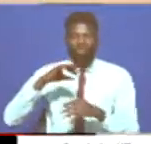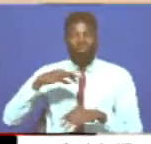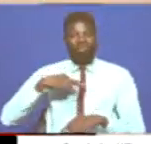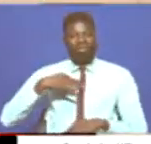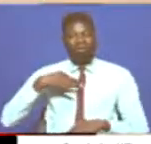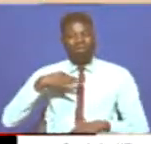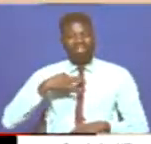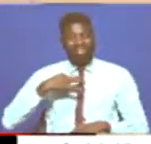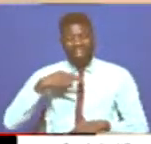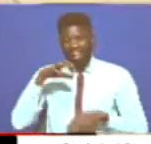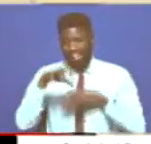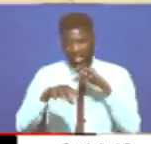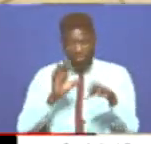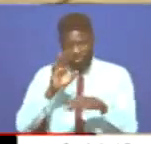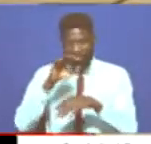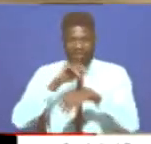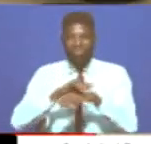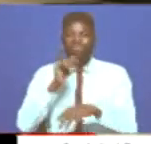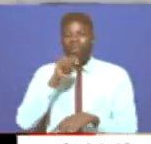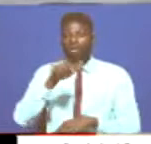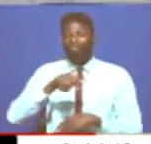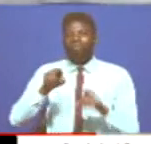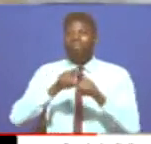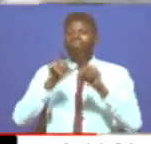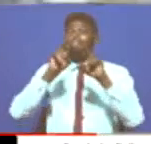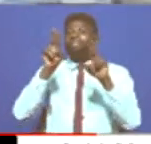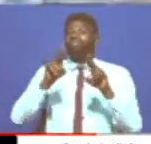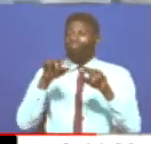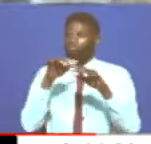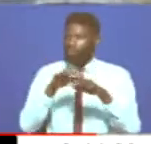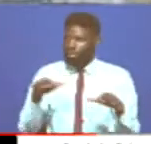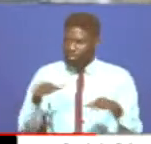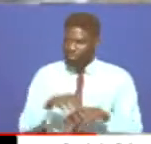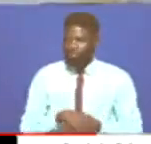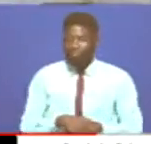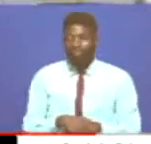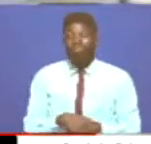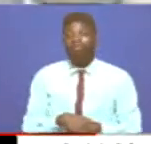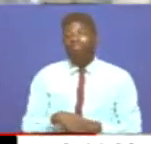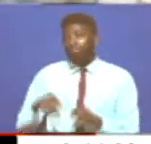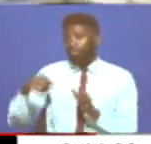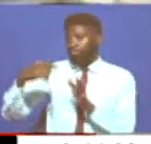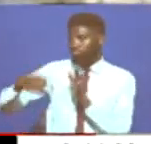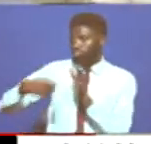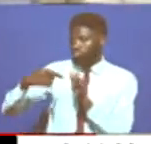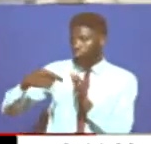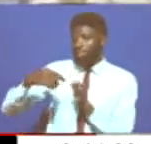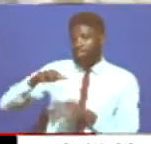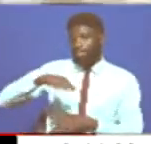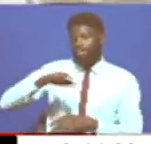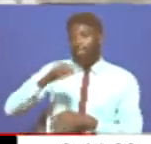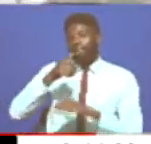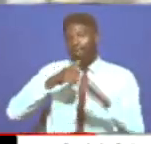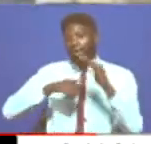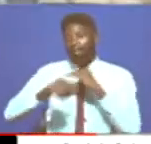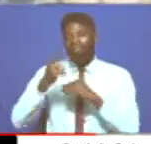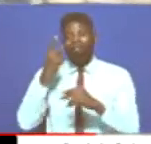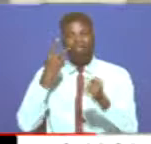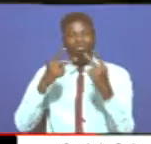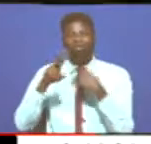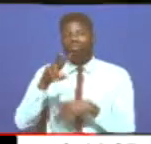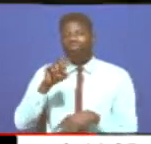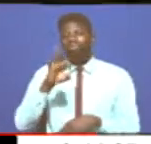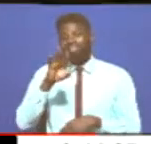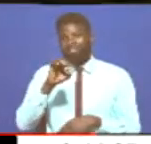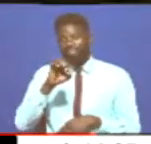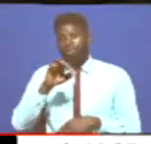supply of leather in both local and international markets. The Kinania Leather Industrial Park is a Vision 2030 project and has faced many delays due